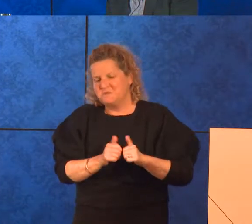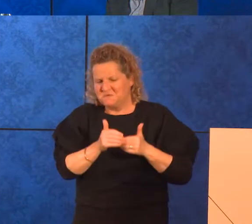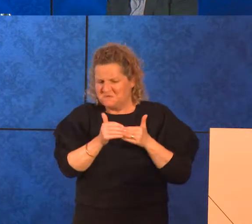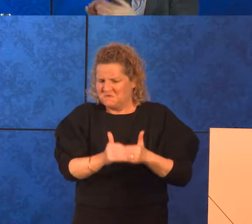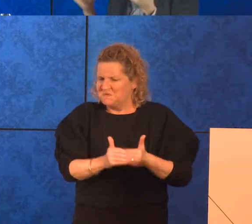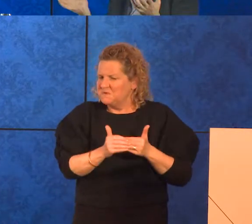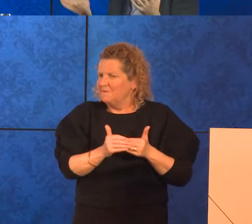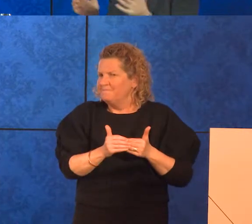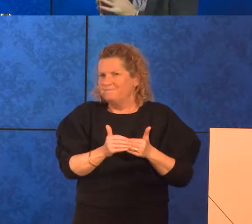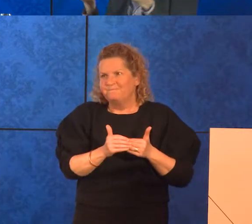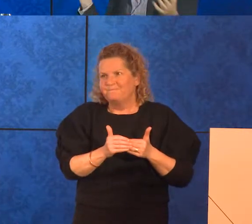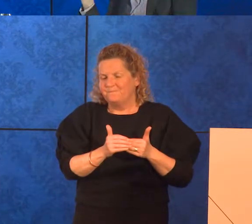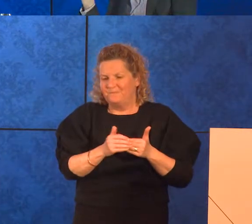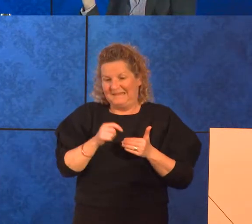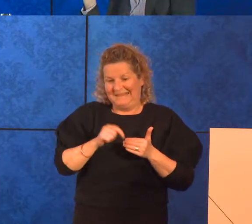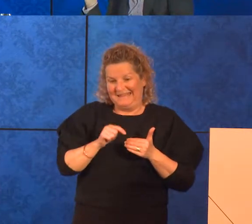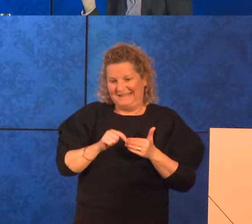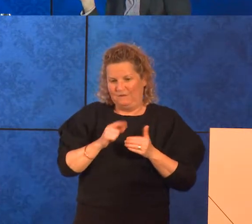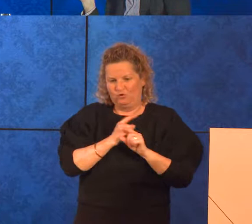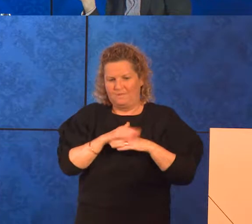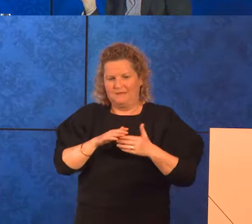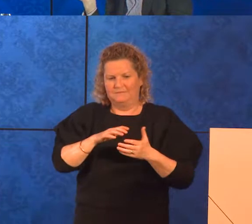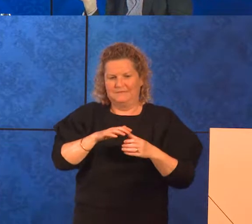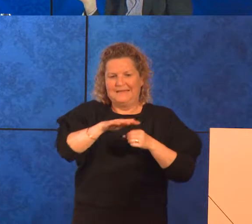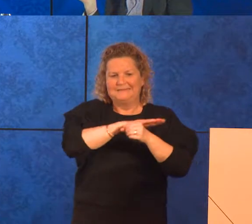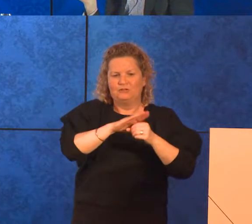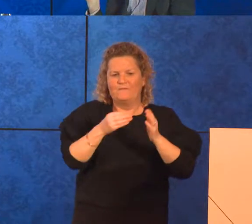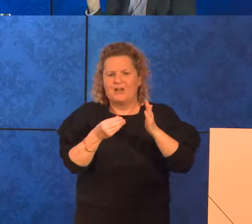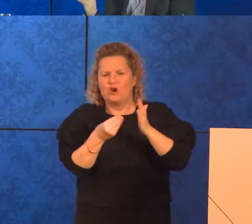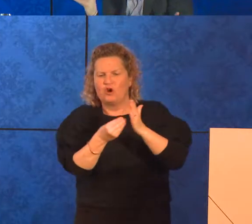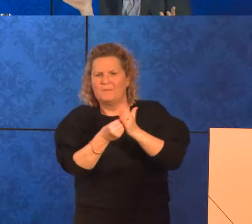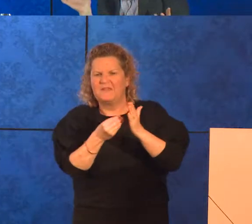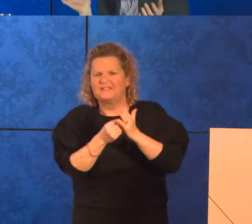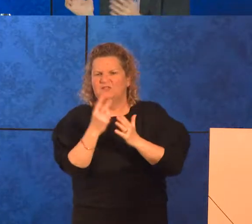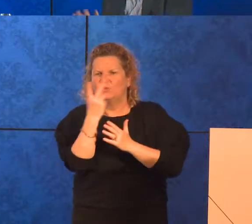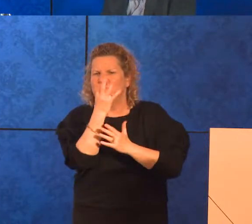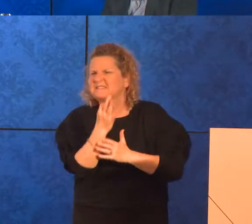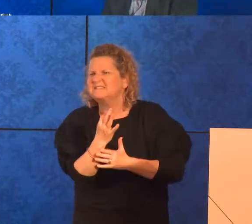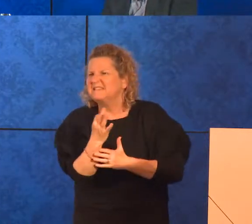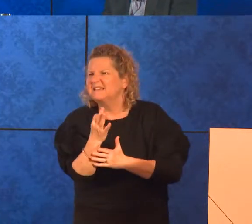really, and what we're talking about is a sector of the economy that makes up, I think, 20% of